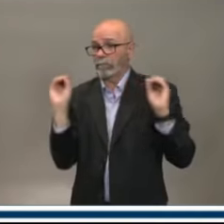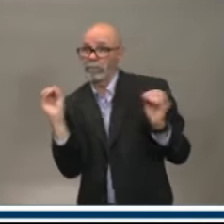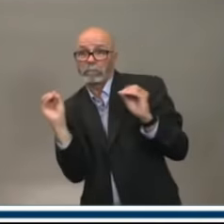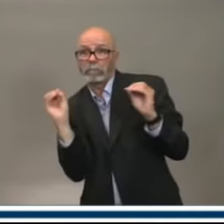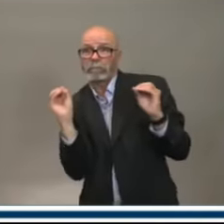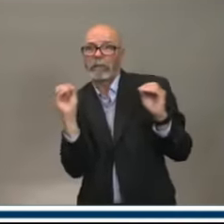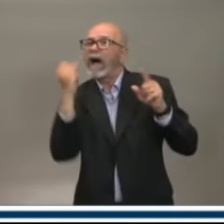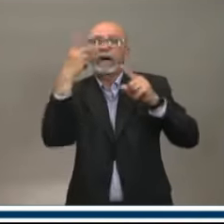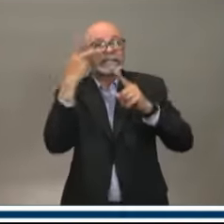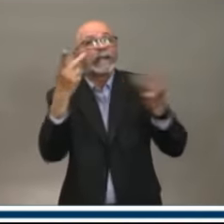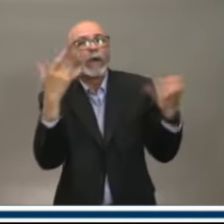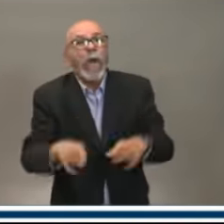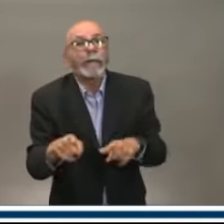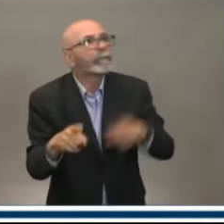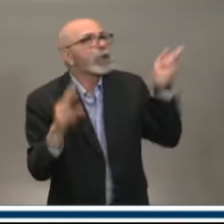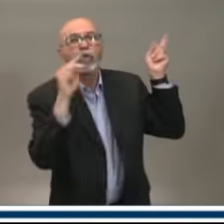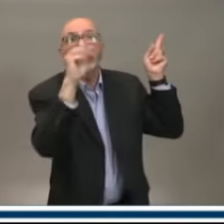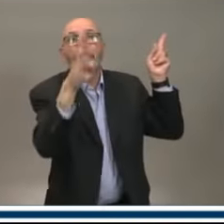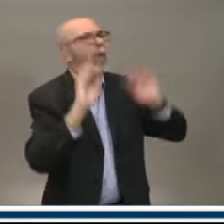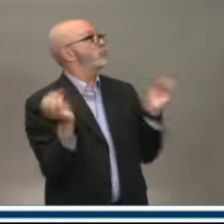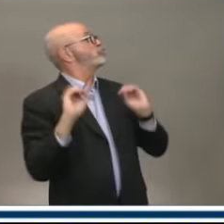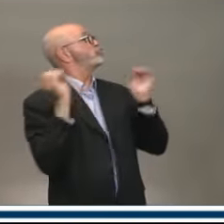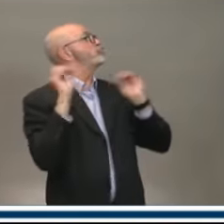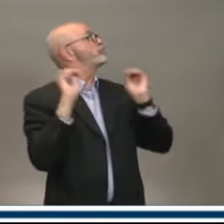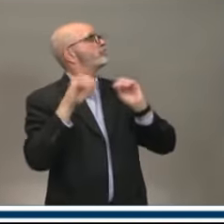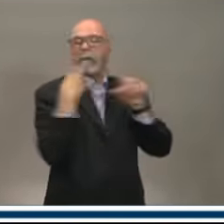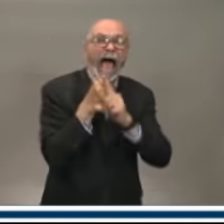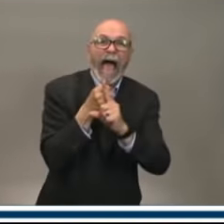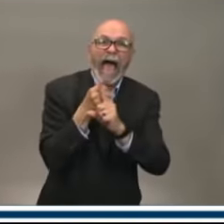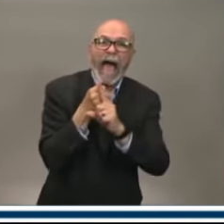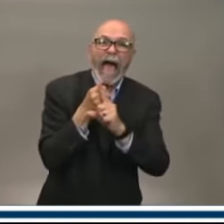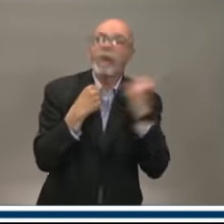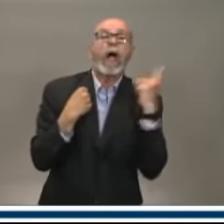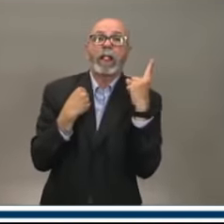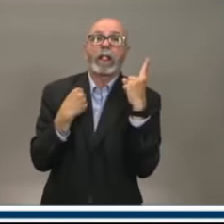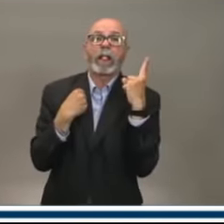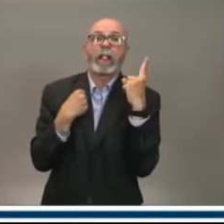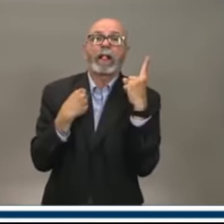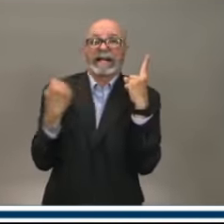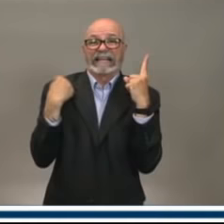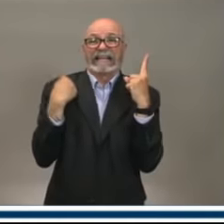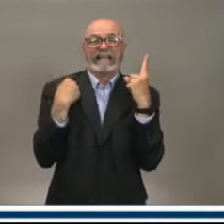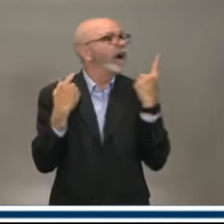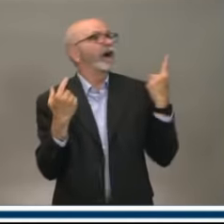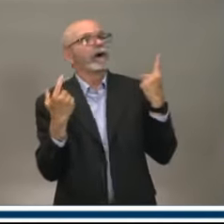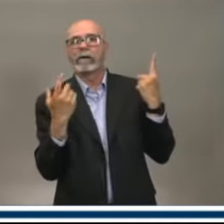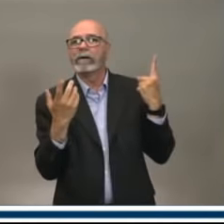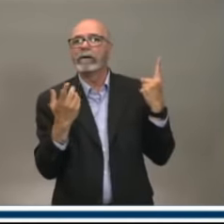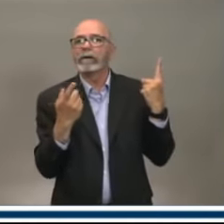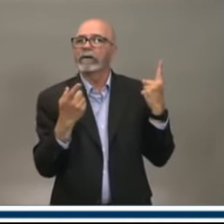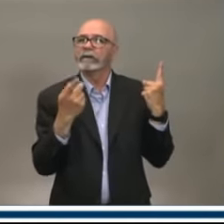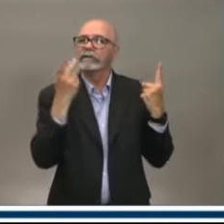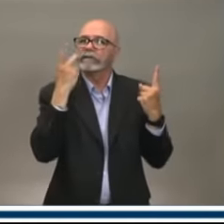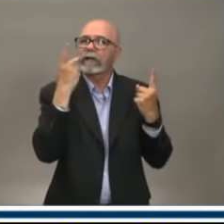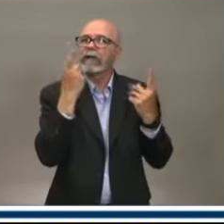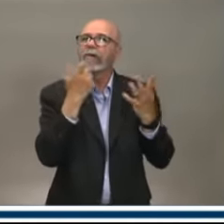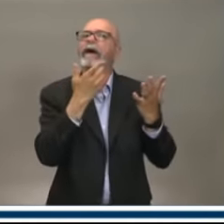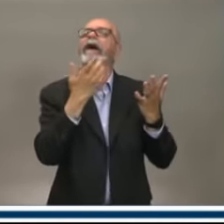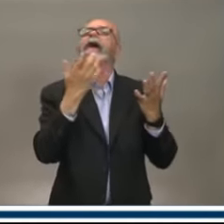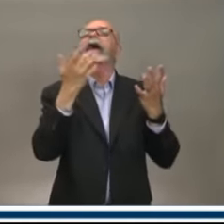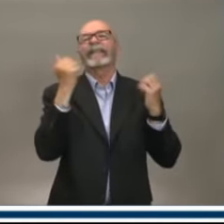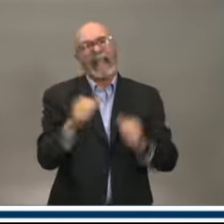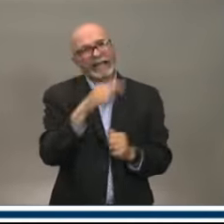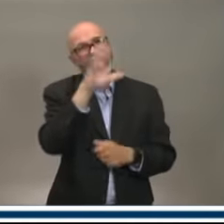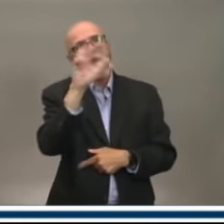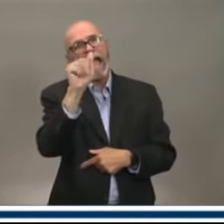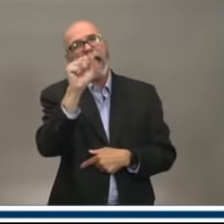they had no cases until in the middle of this week that we're just at the end of, and that case was occurred